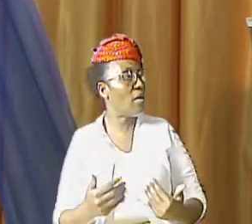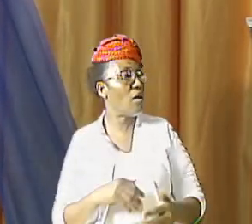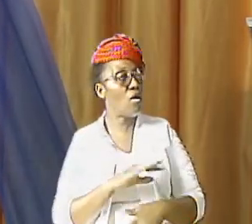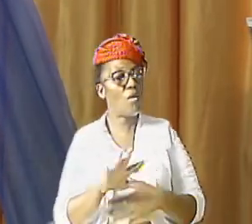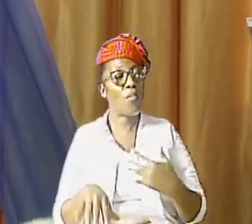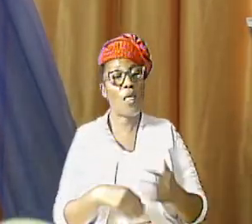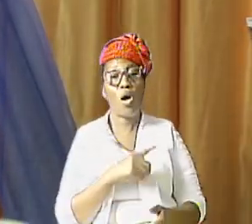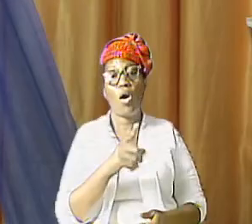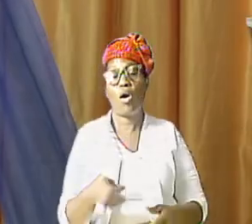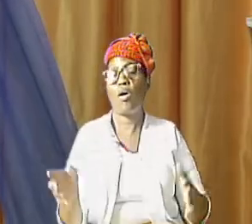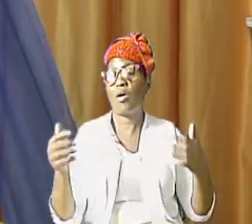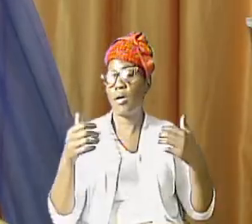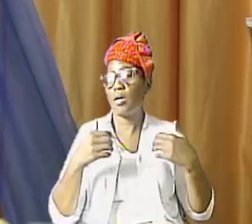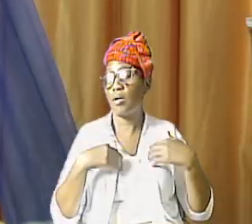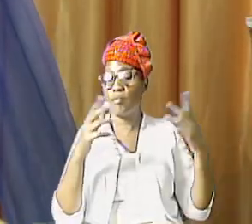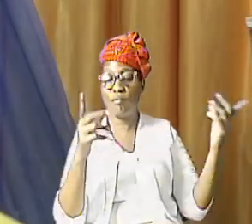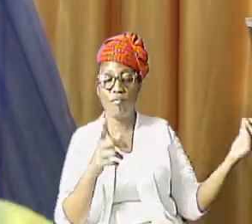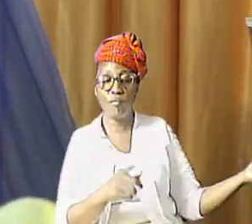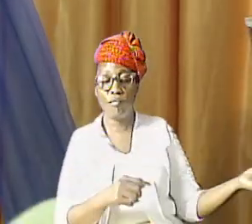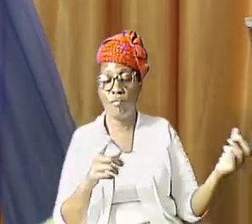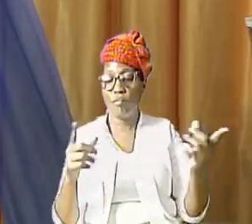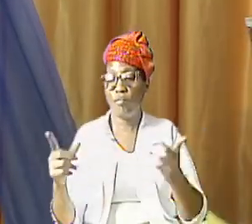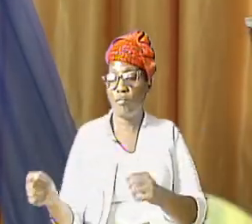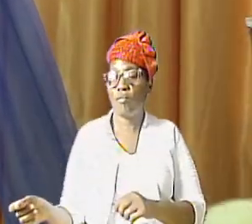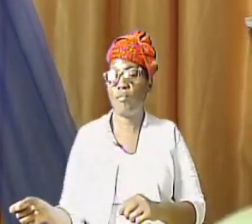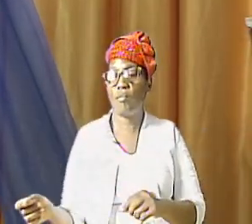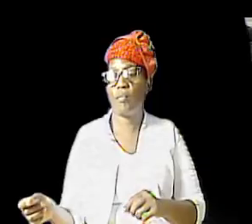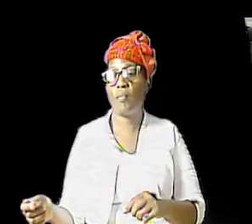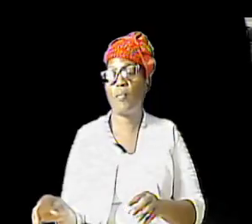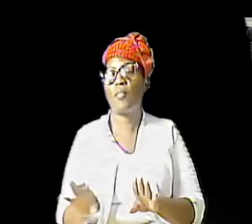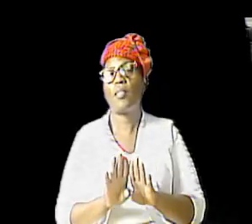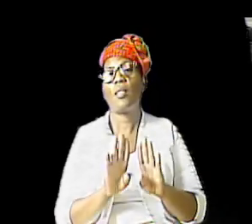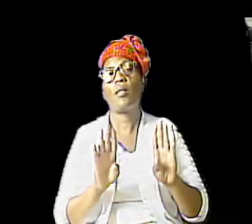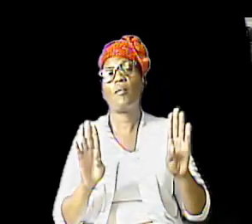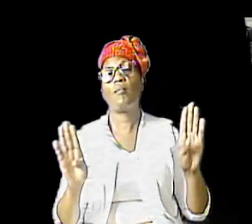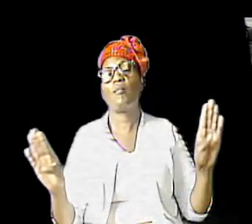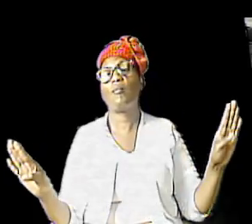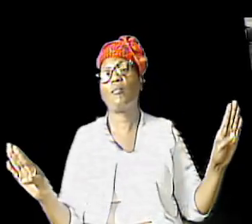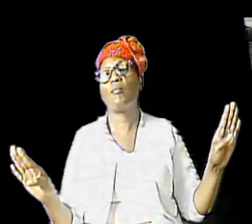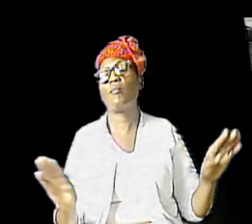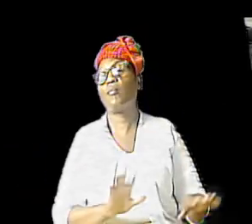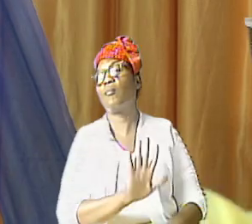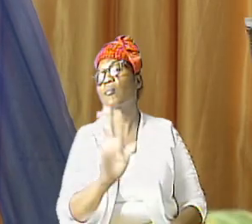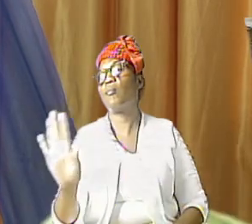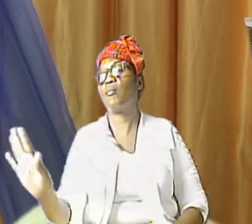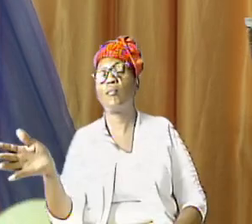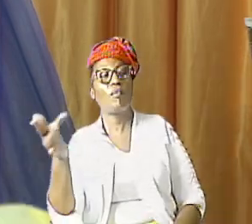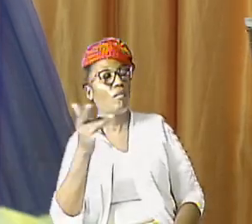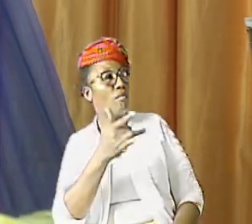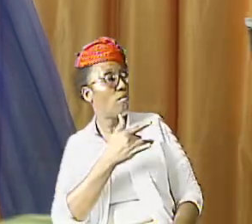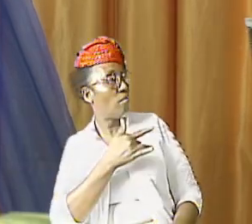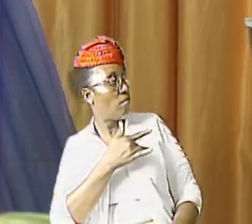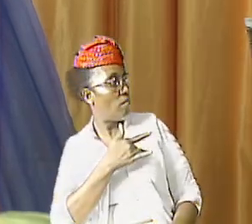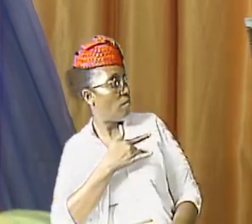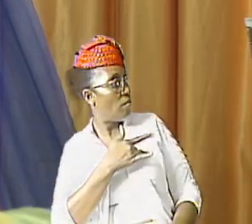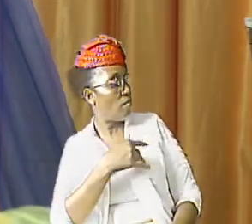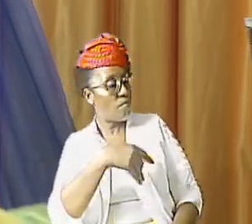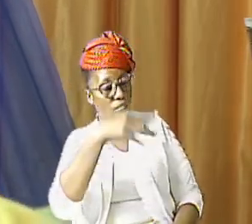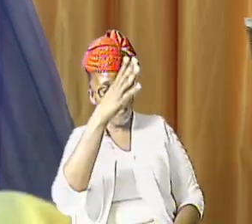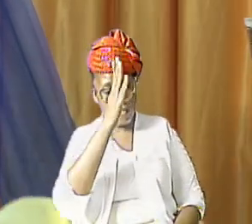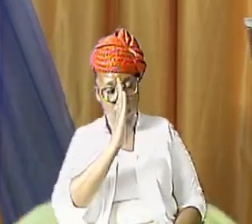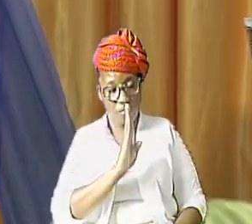already here? All you got to do is just to open up